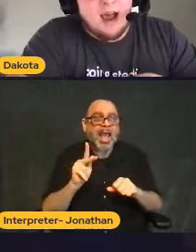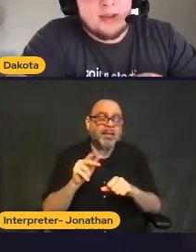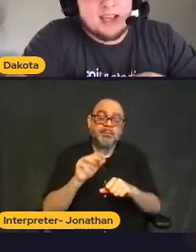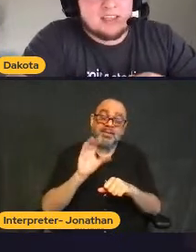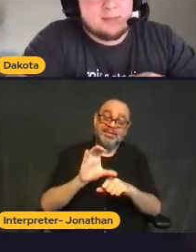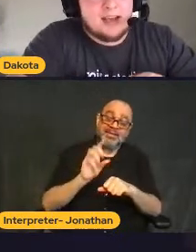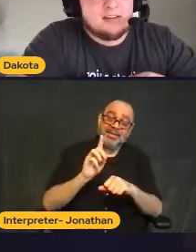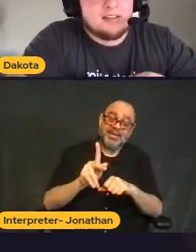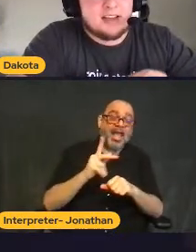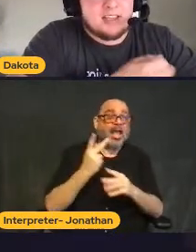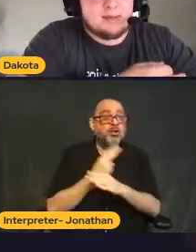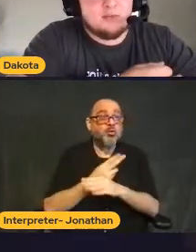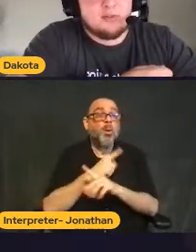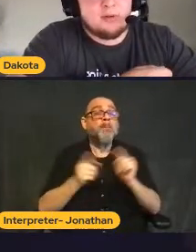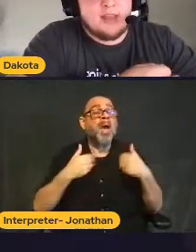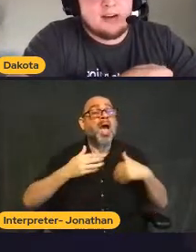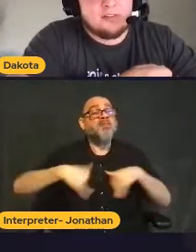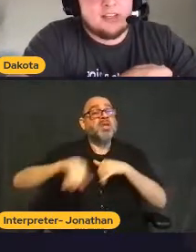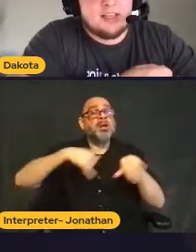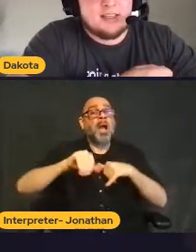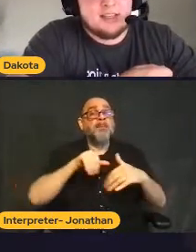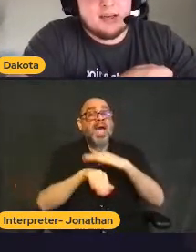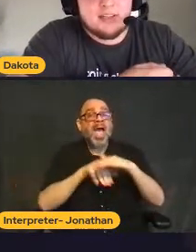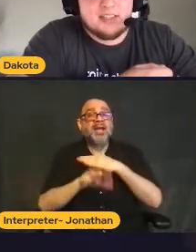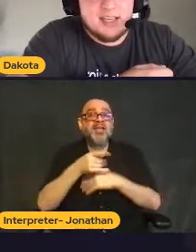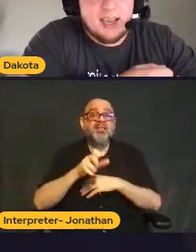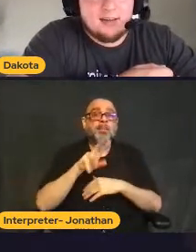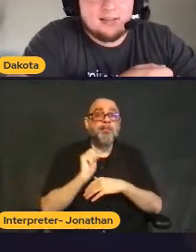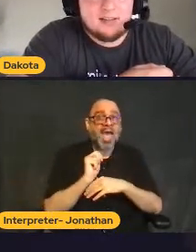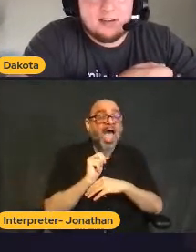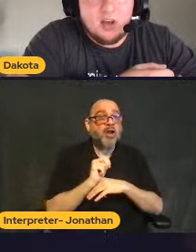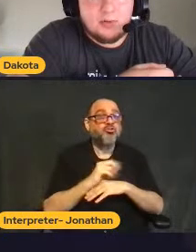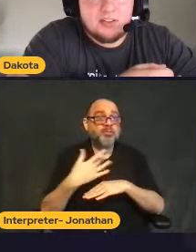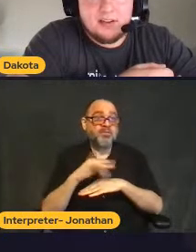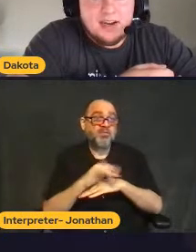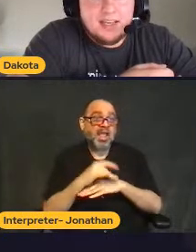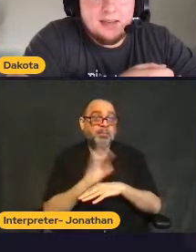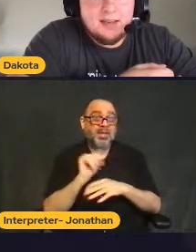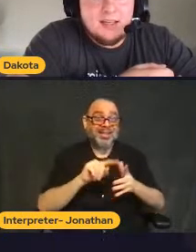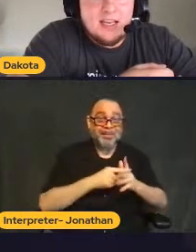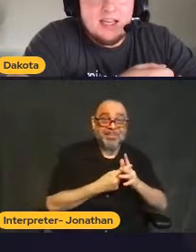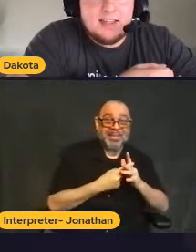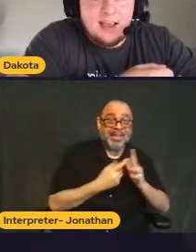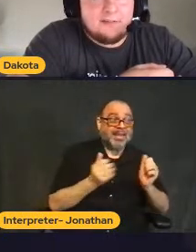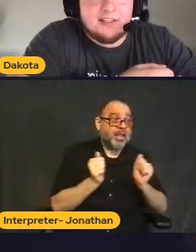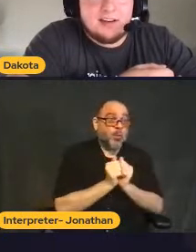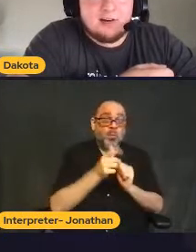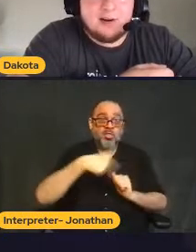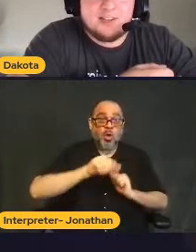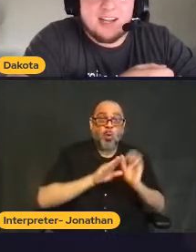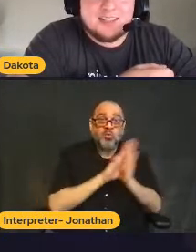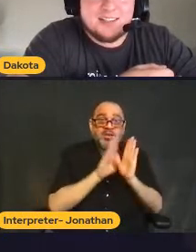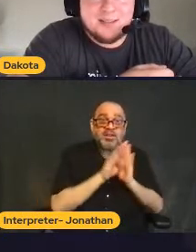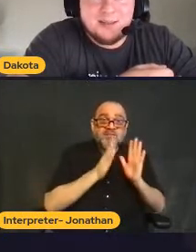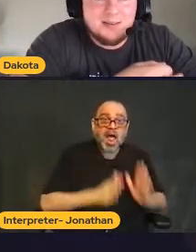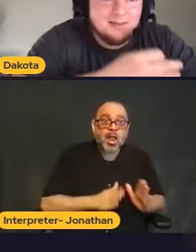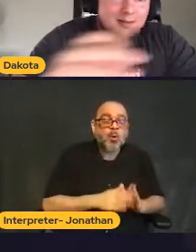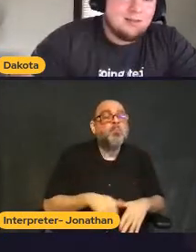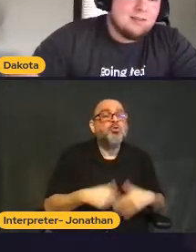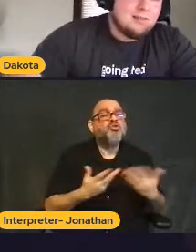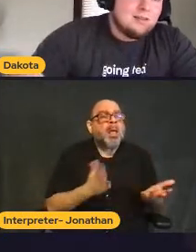having these common access patterns accessible and that early in the AWS CDK to the developers and their IDE definitely did not hurt our